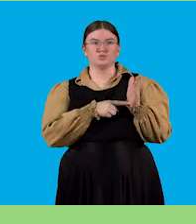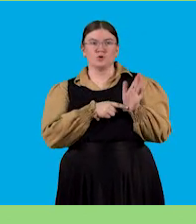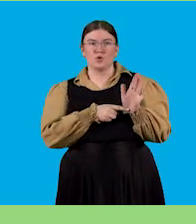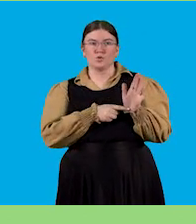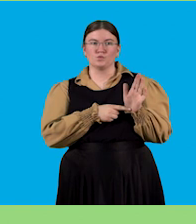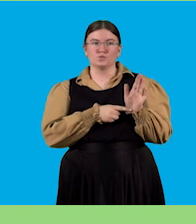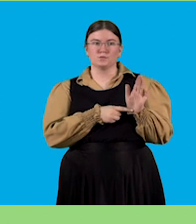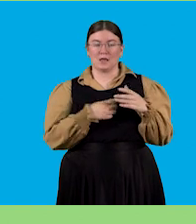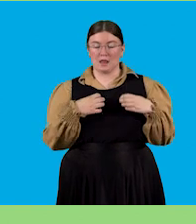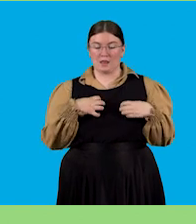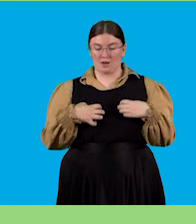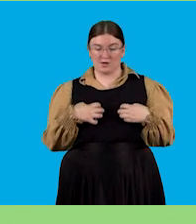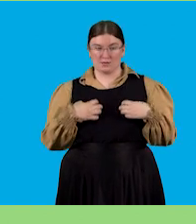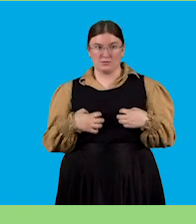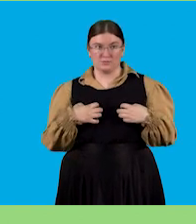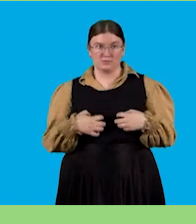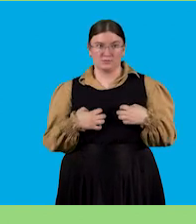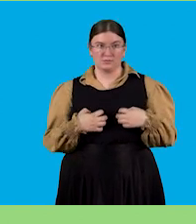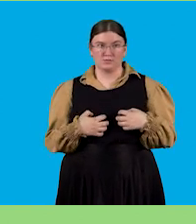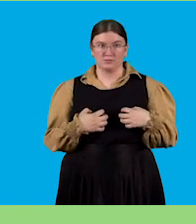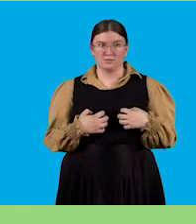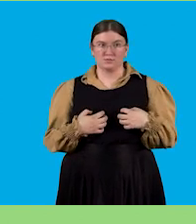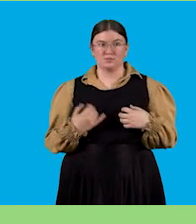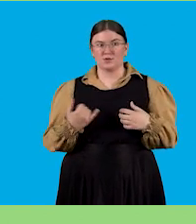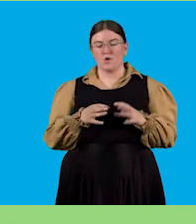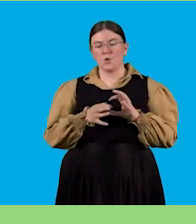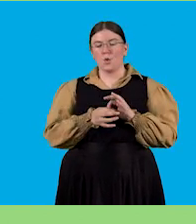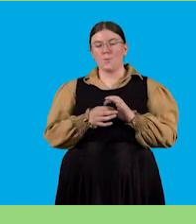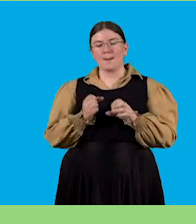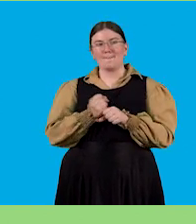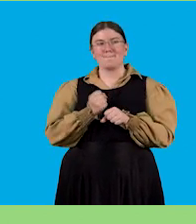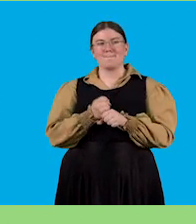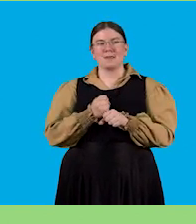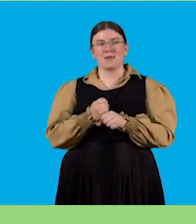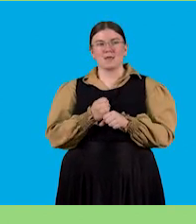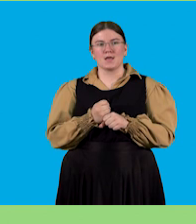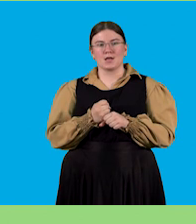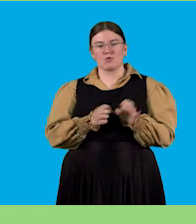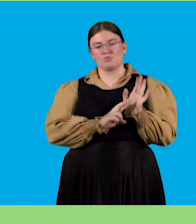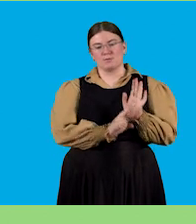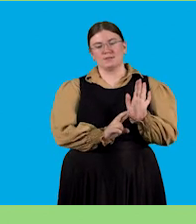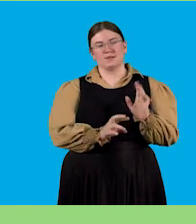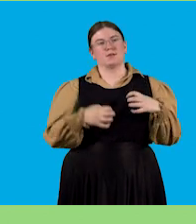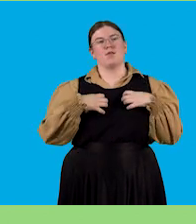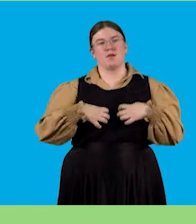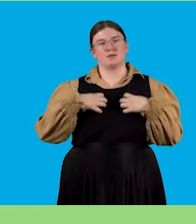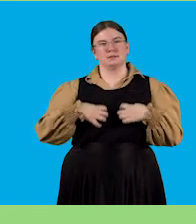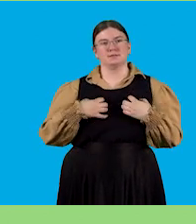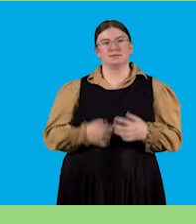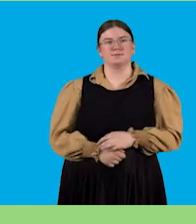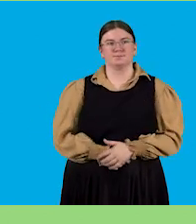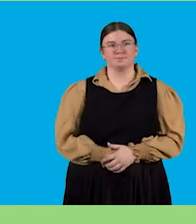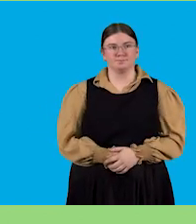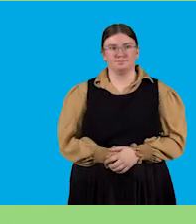model of the lungs. It's basically a homemade model that shows a representation of